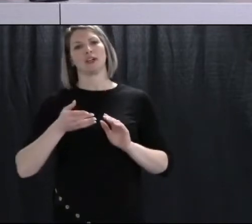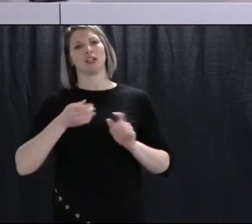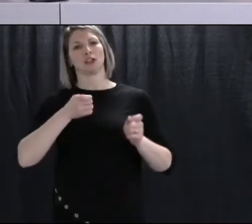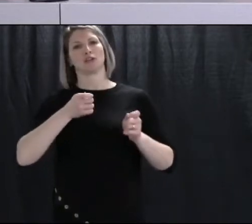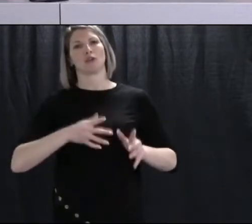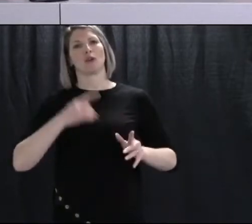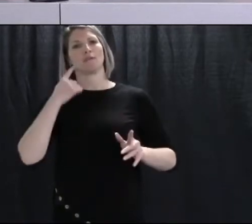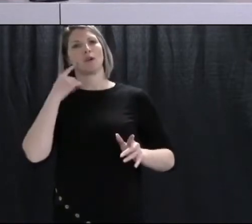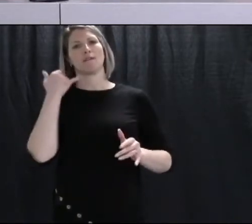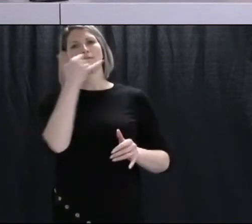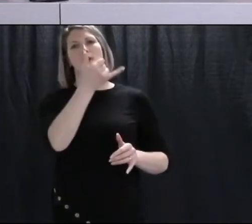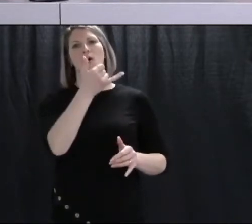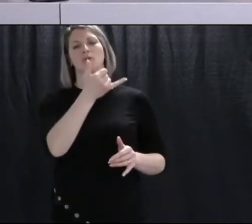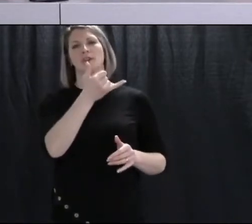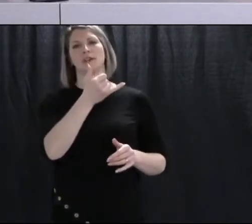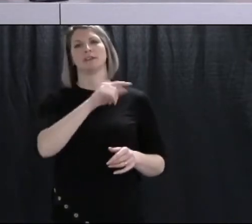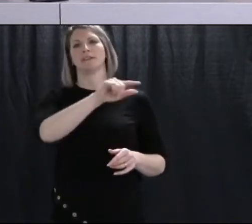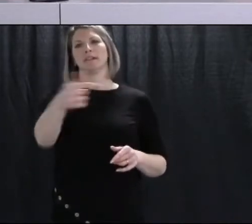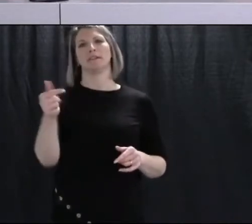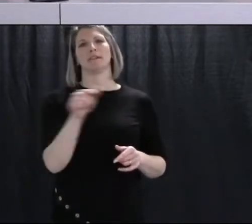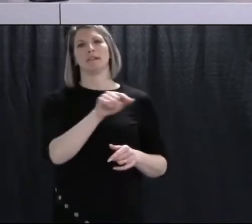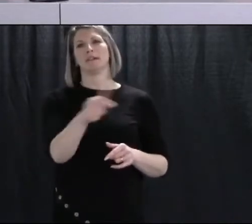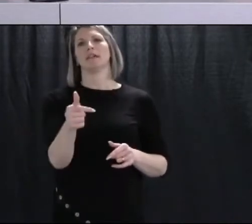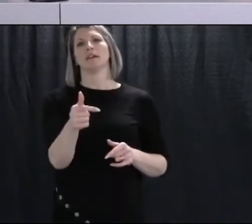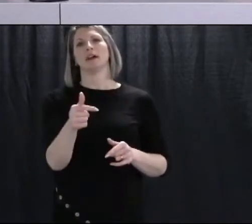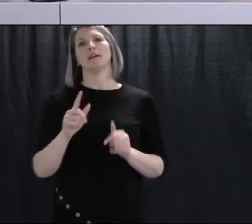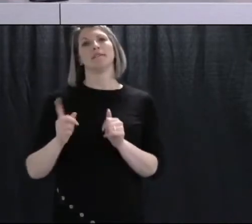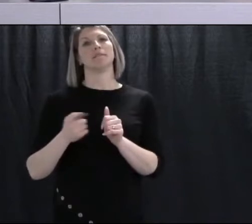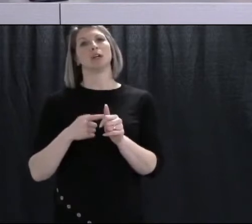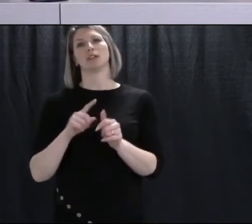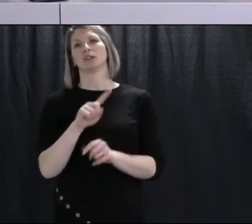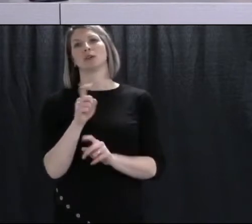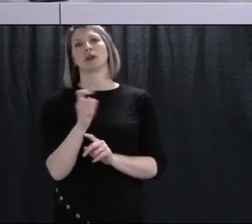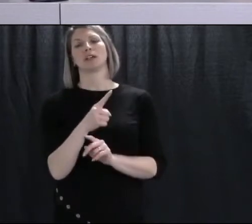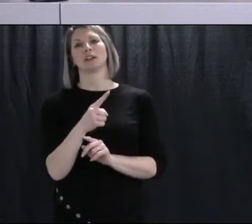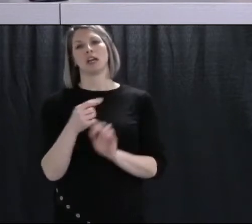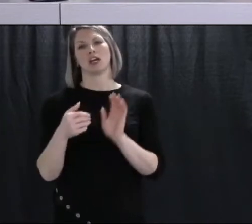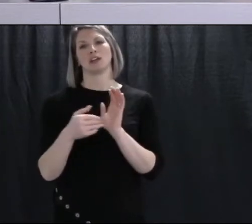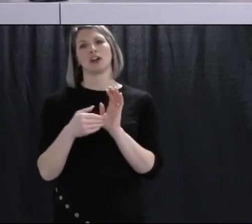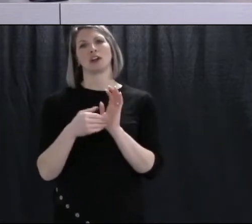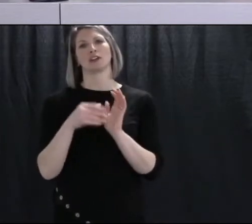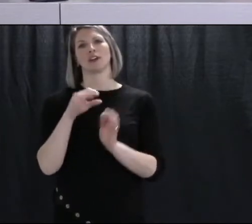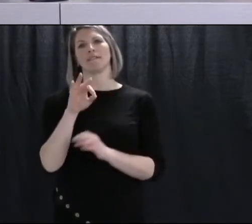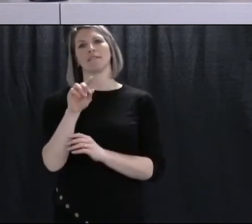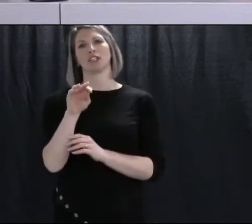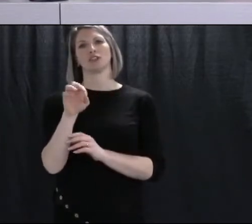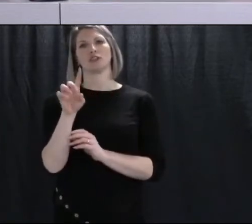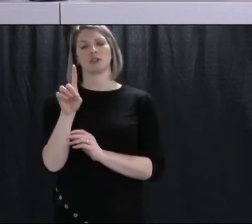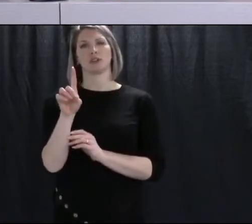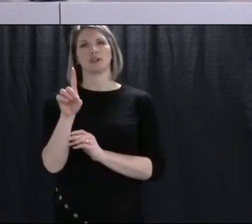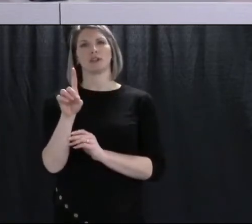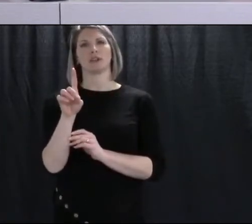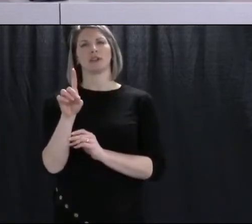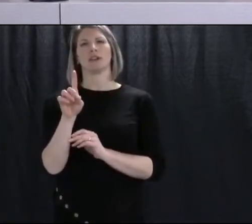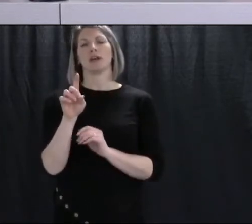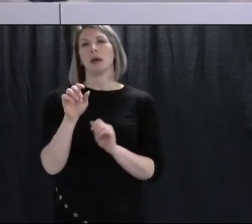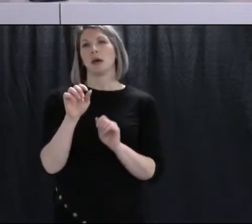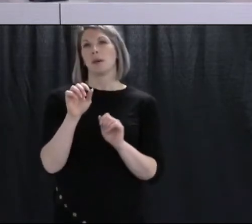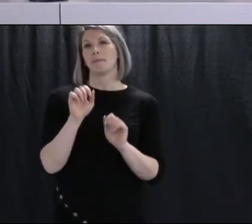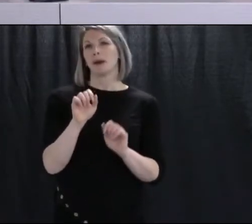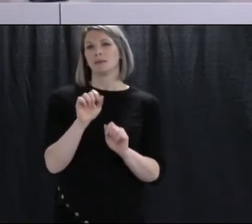anyway, my question is to Dr. Fitzgerald. Can you confirm for sure that none